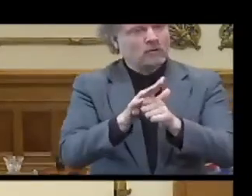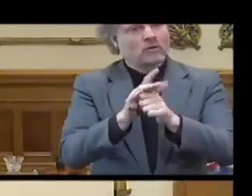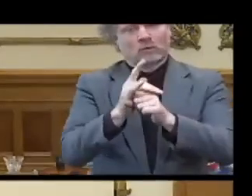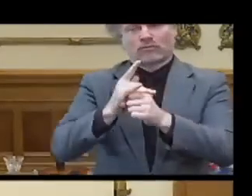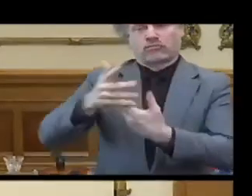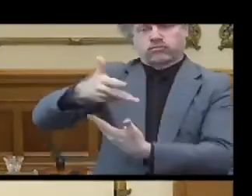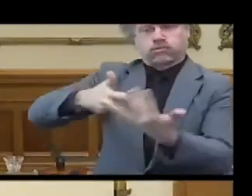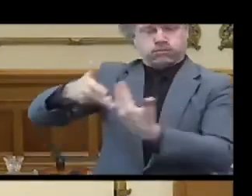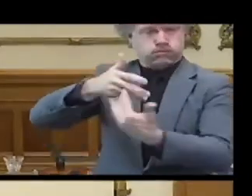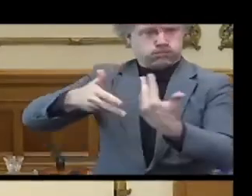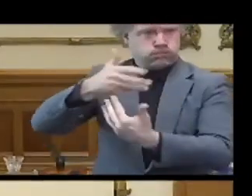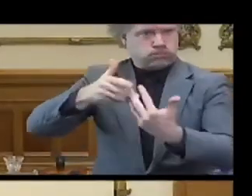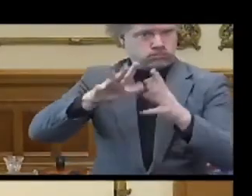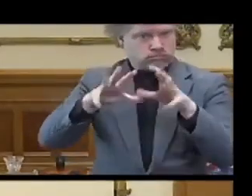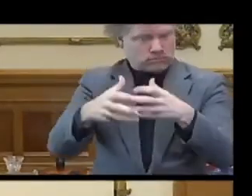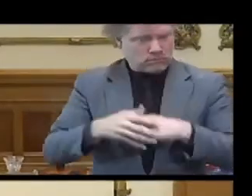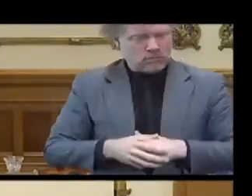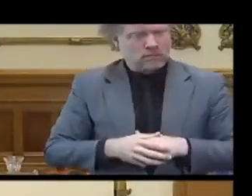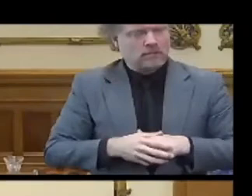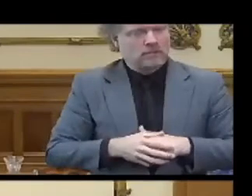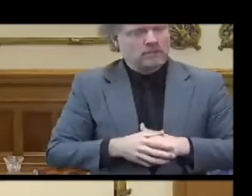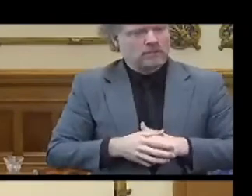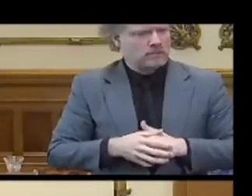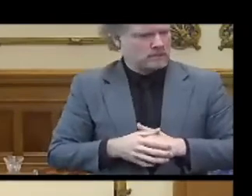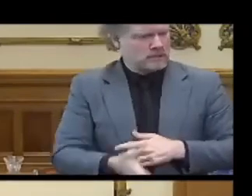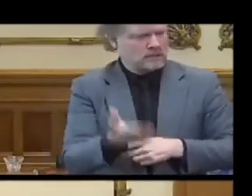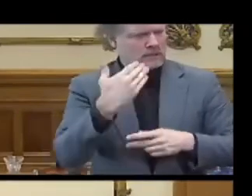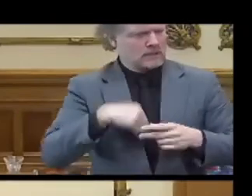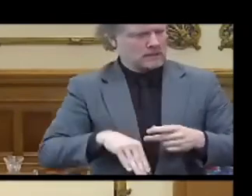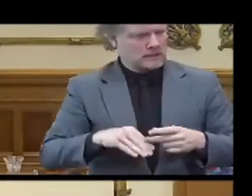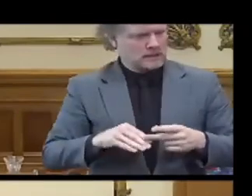crowd? And the question